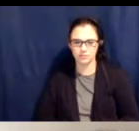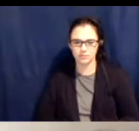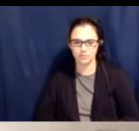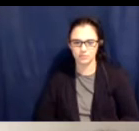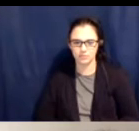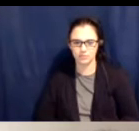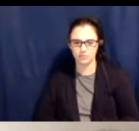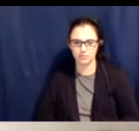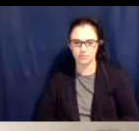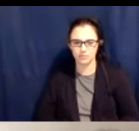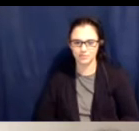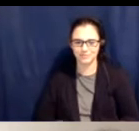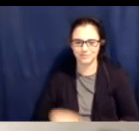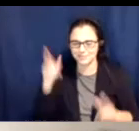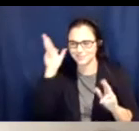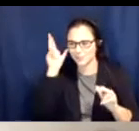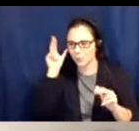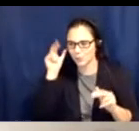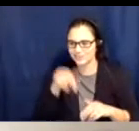Horses' hooves.